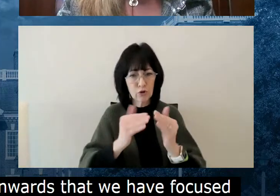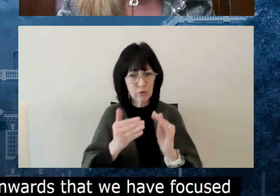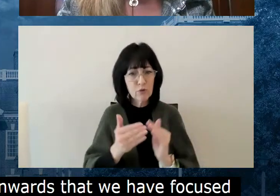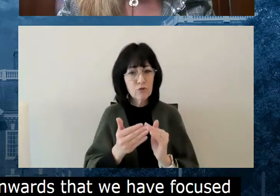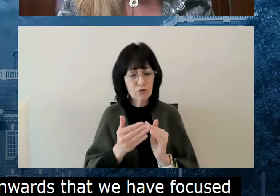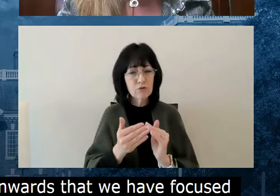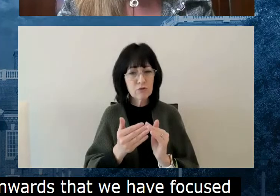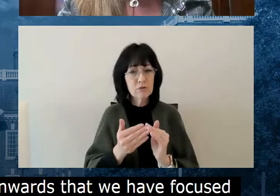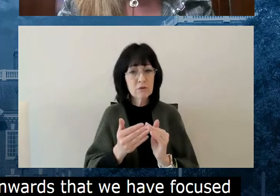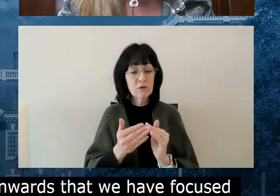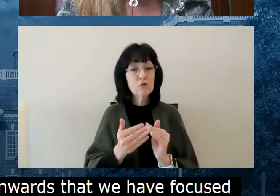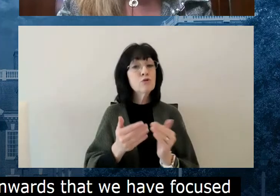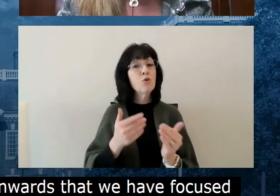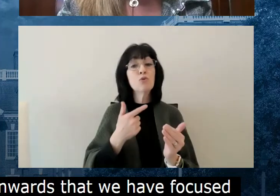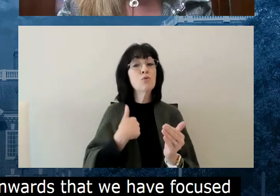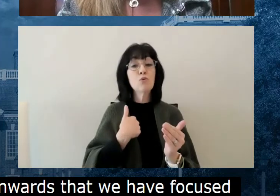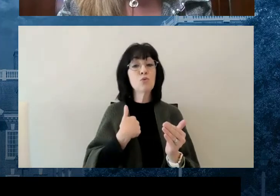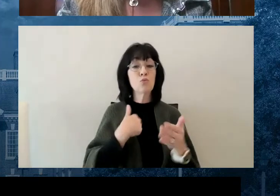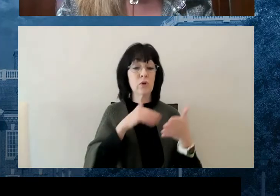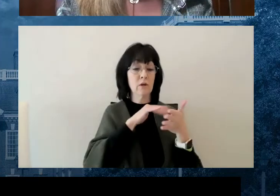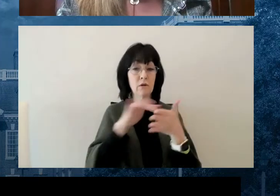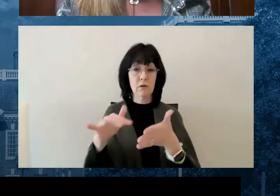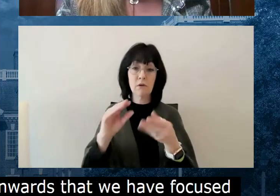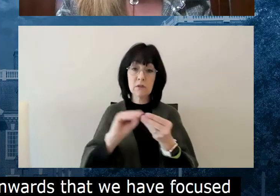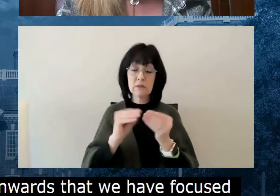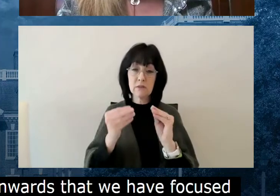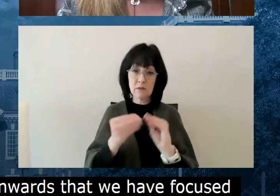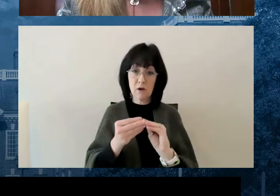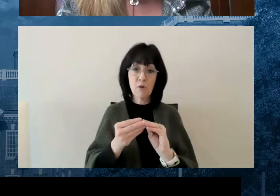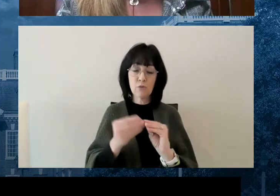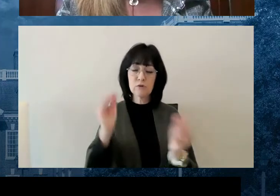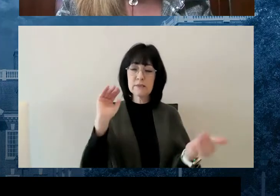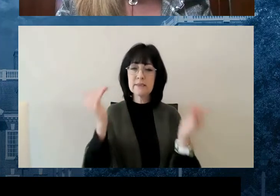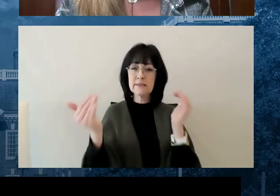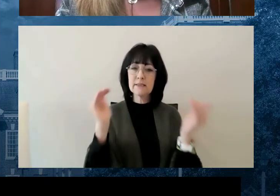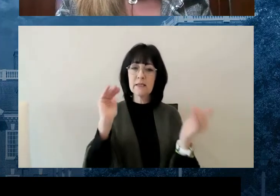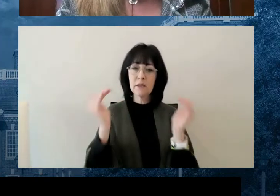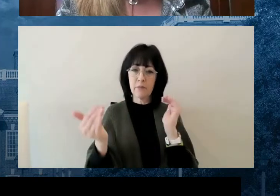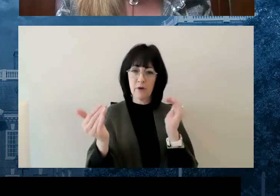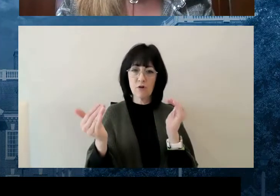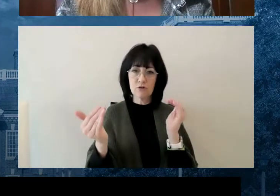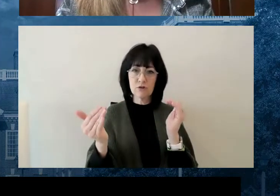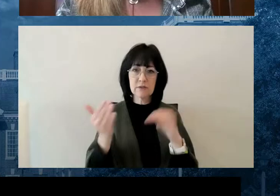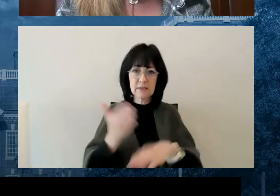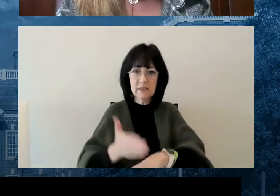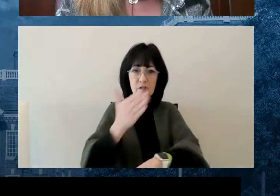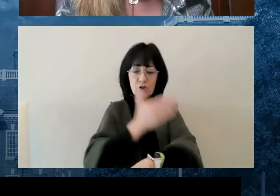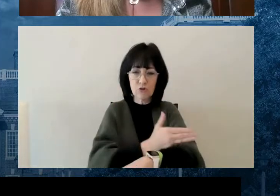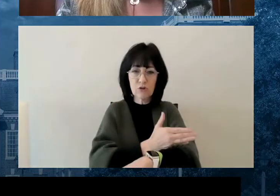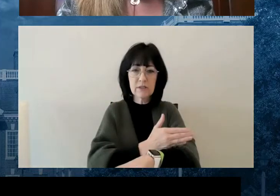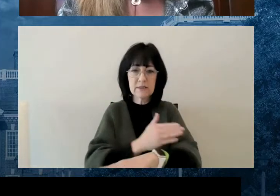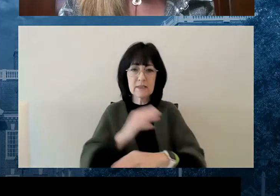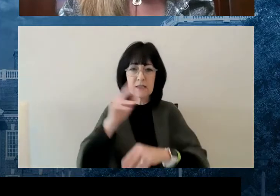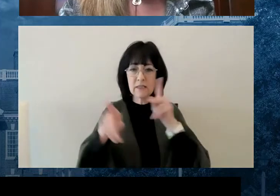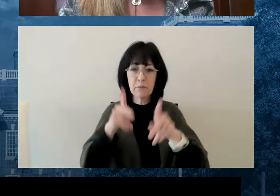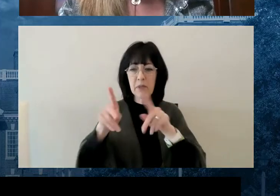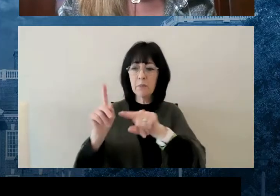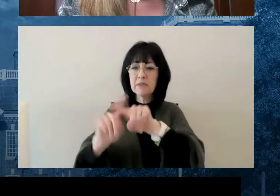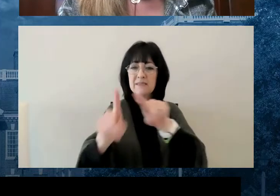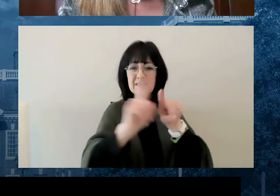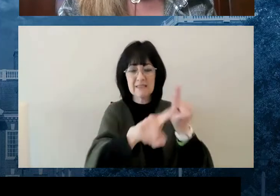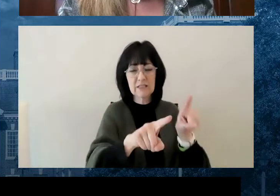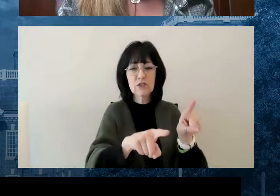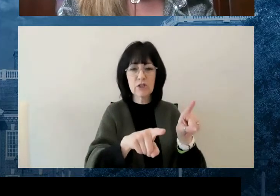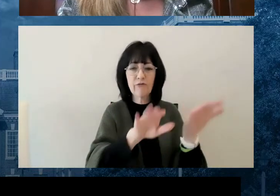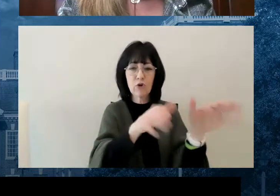has been to compare at the statewide level the increase in vaccinating people in different demographic groups.